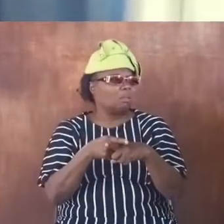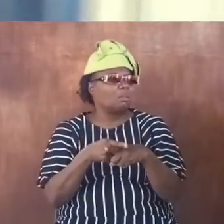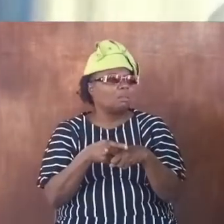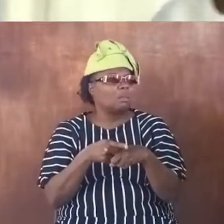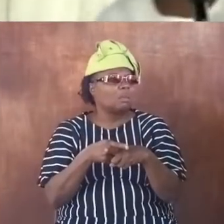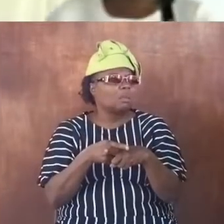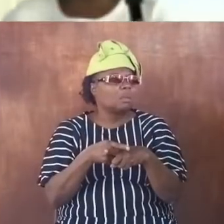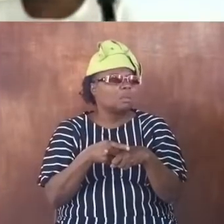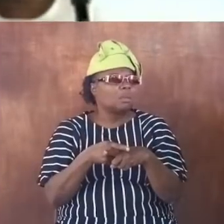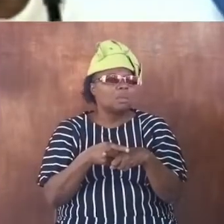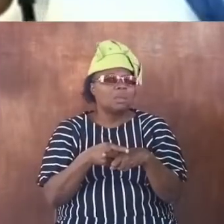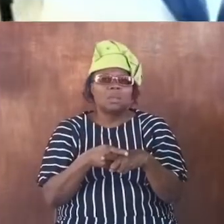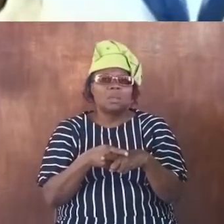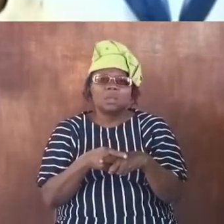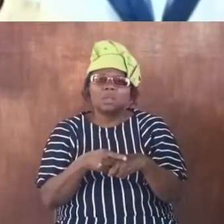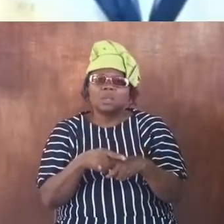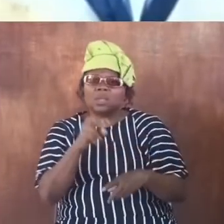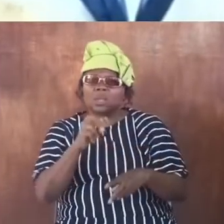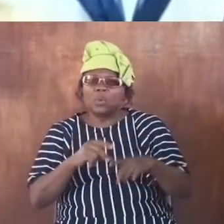the person stop